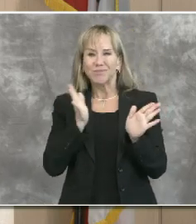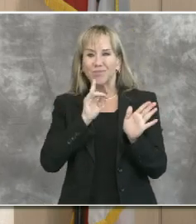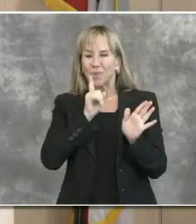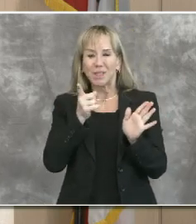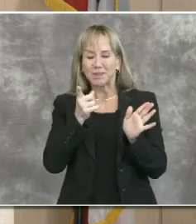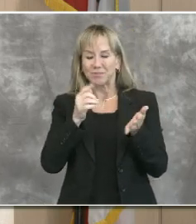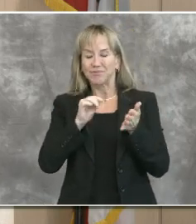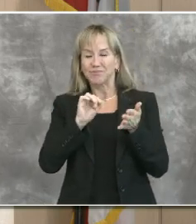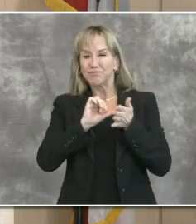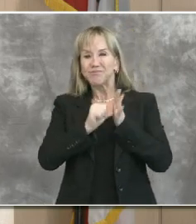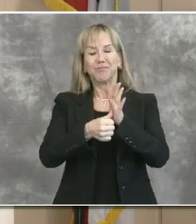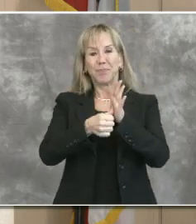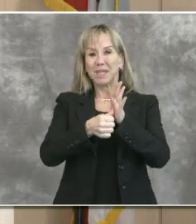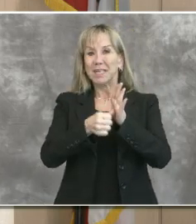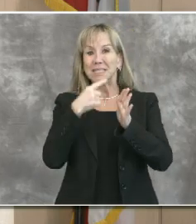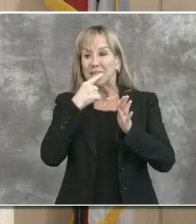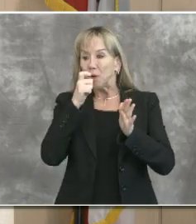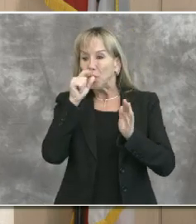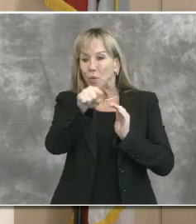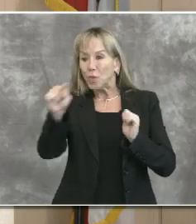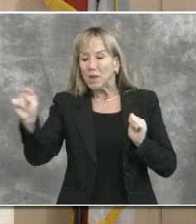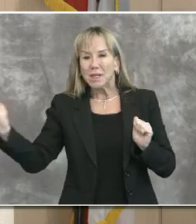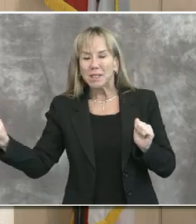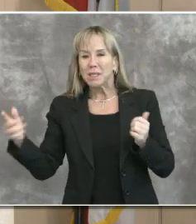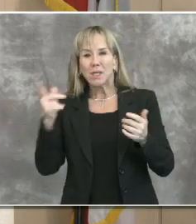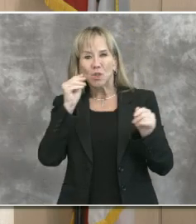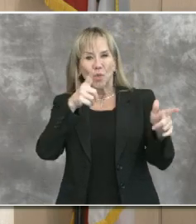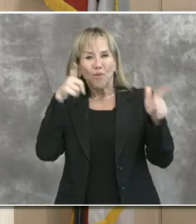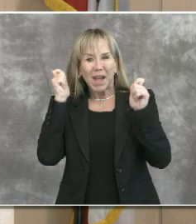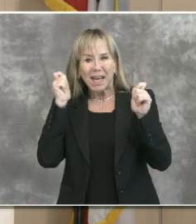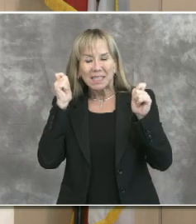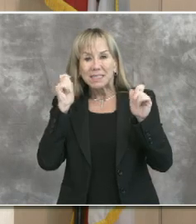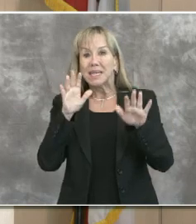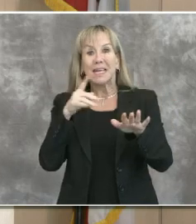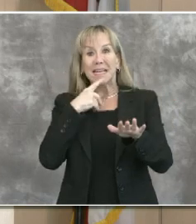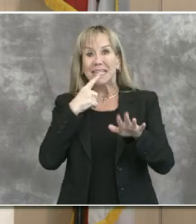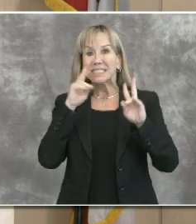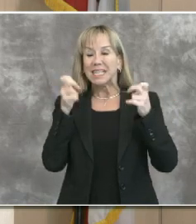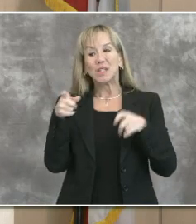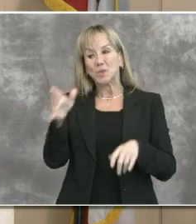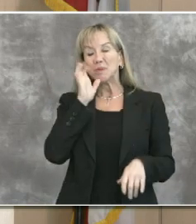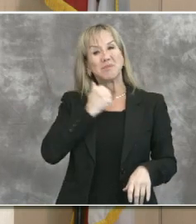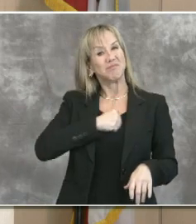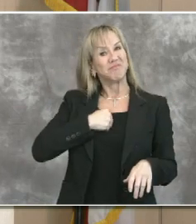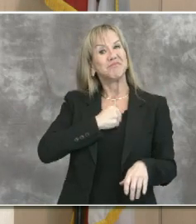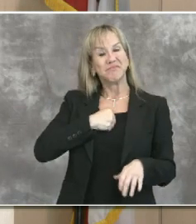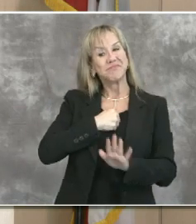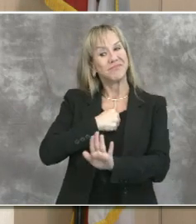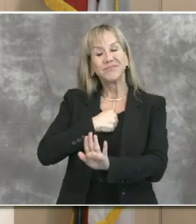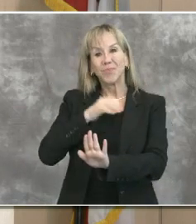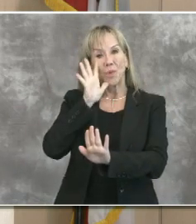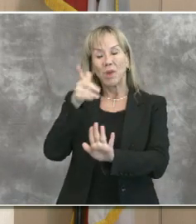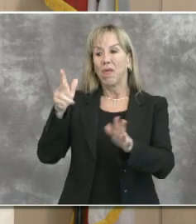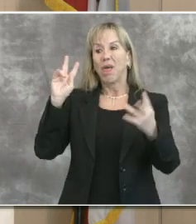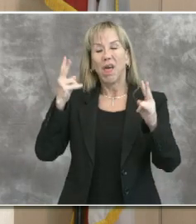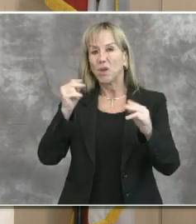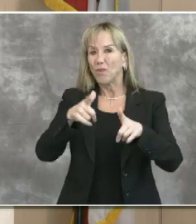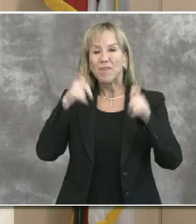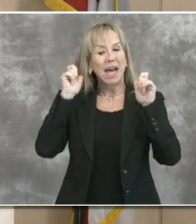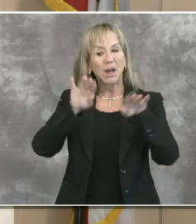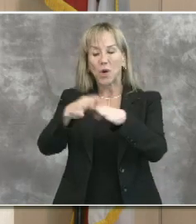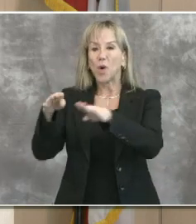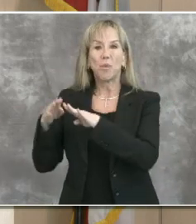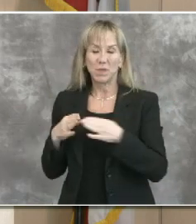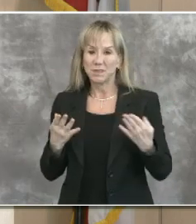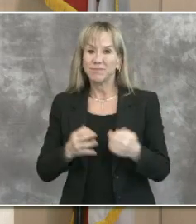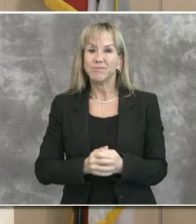and jurisdictions that are moving too quickly. To quote him directly, he said, "It's going to backfire." That is the problem. Yesterday, we laid